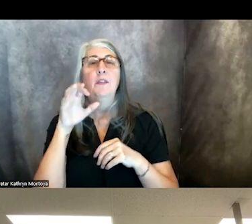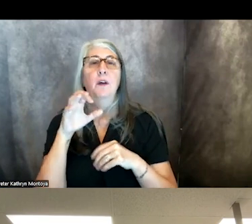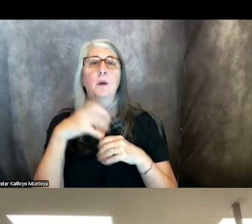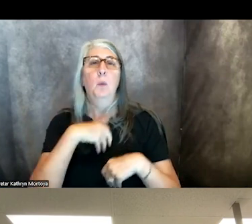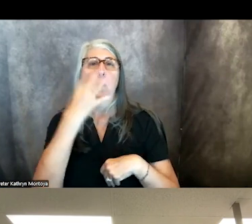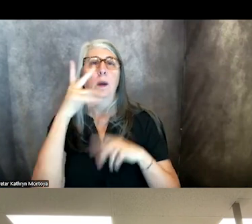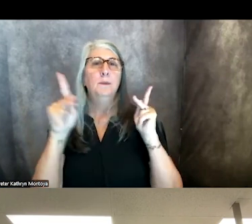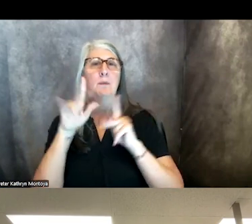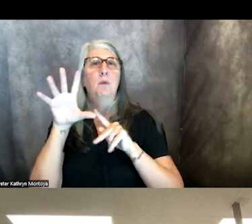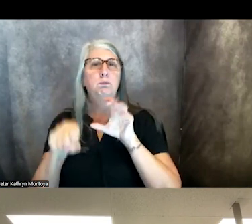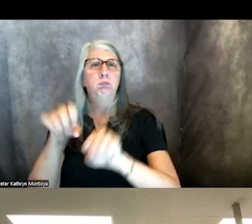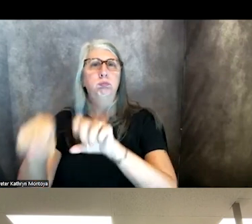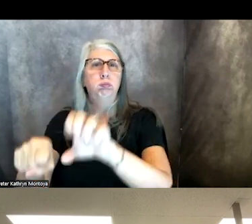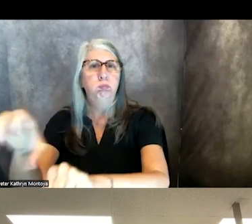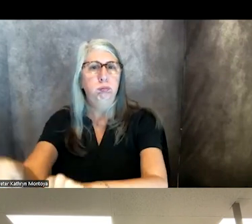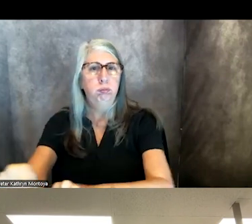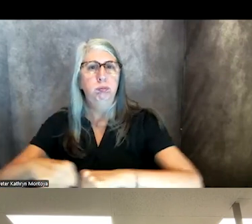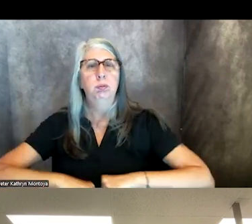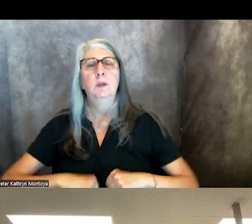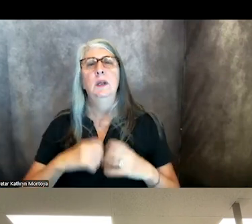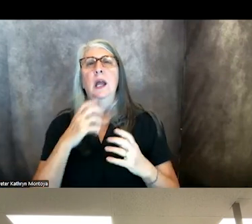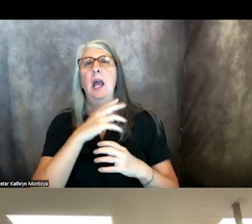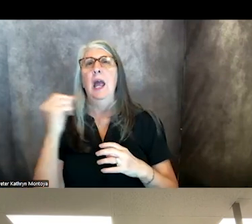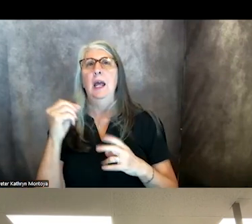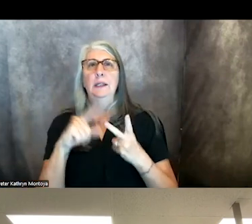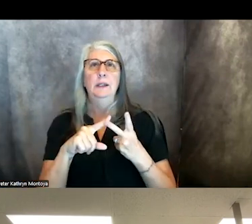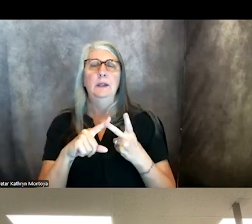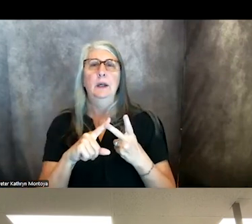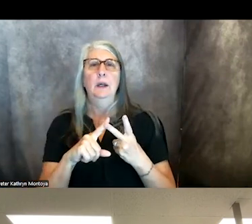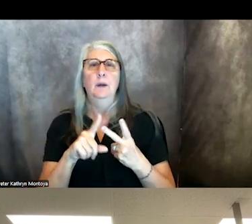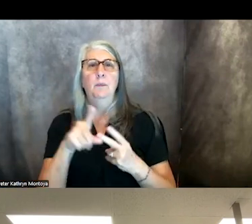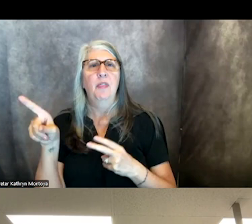ways in which knowledge about Two-Spirit people has been